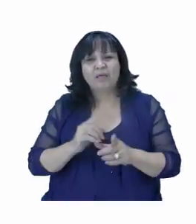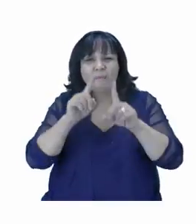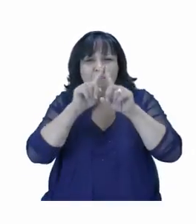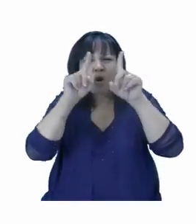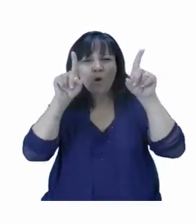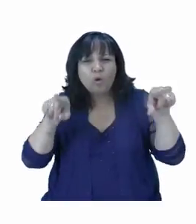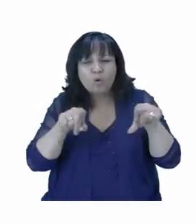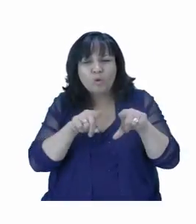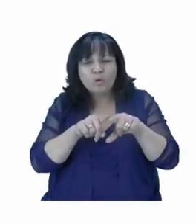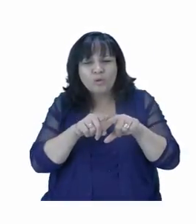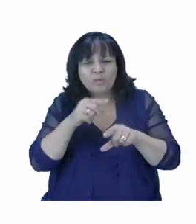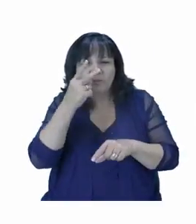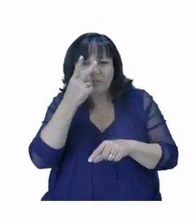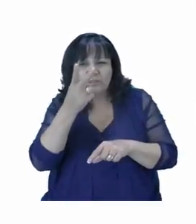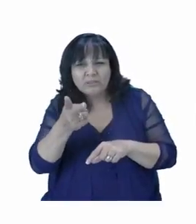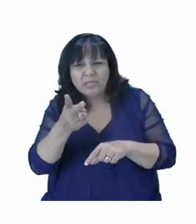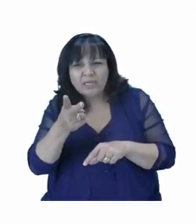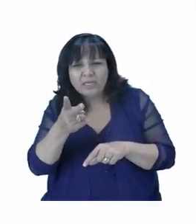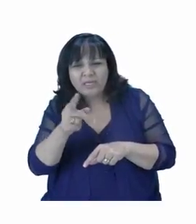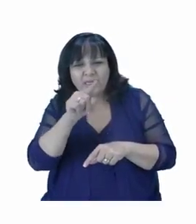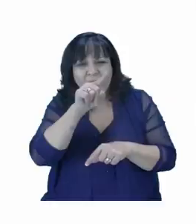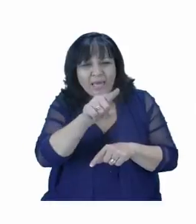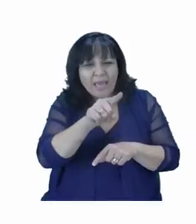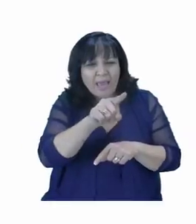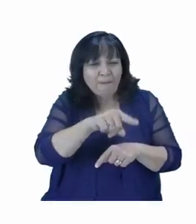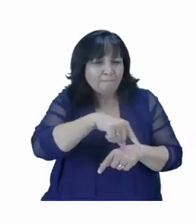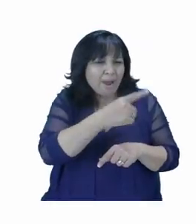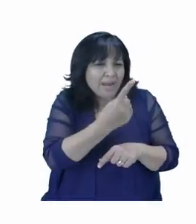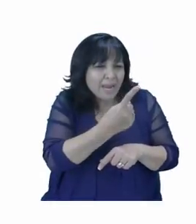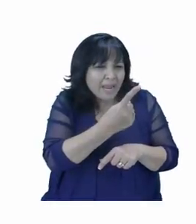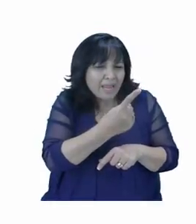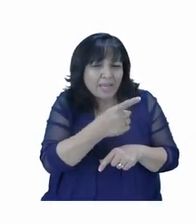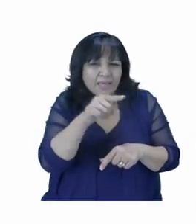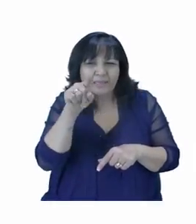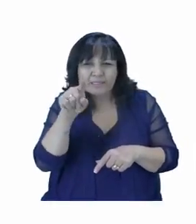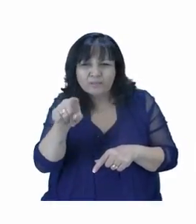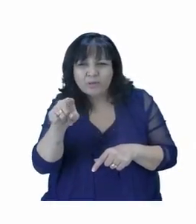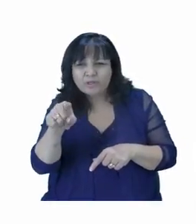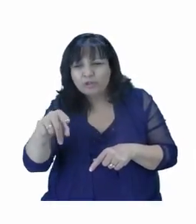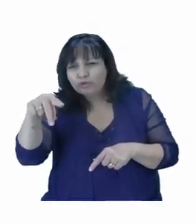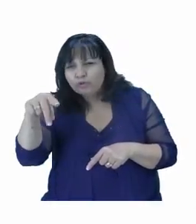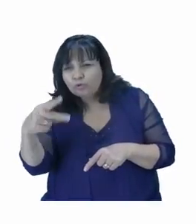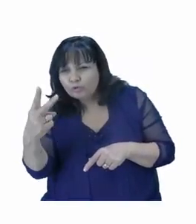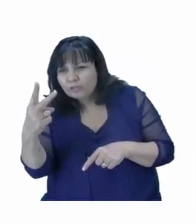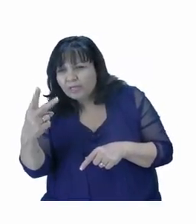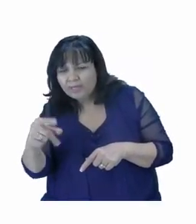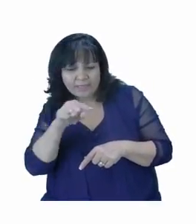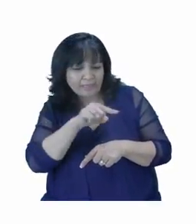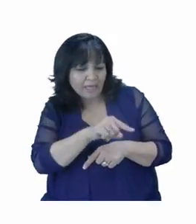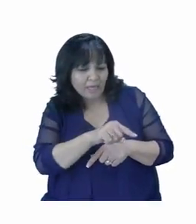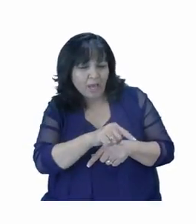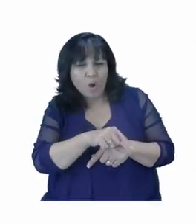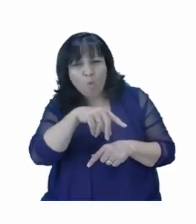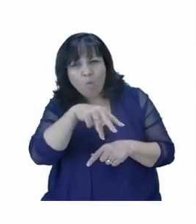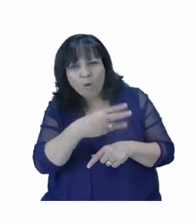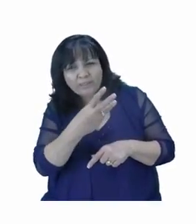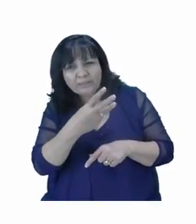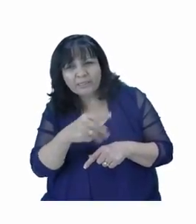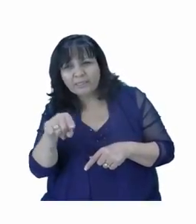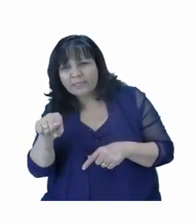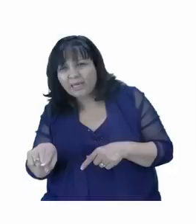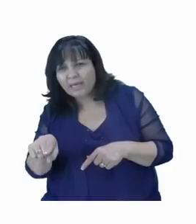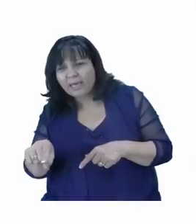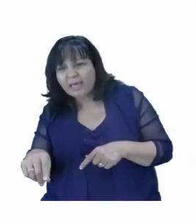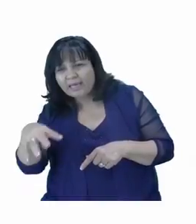for a day of the week. And you are going to choose the pictures that